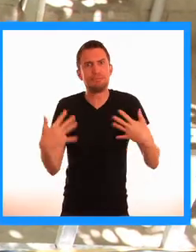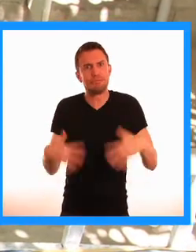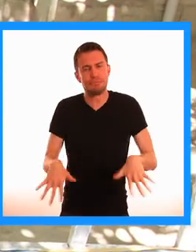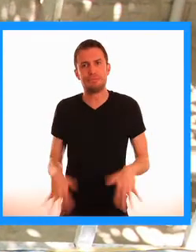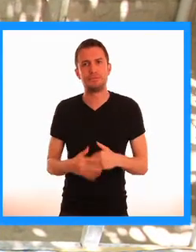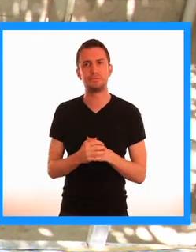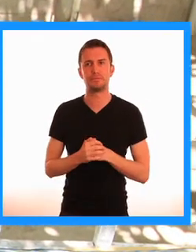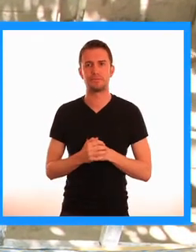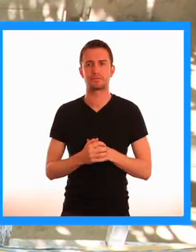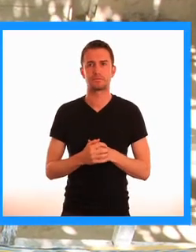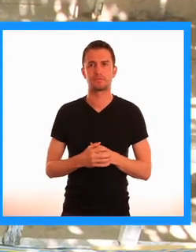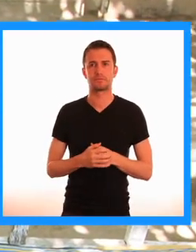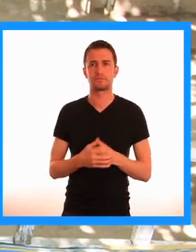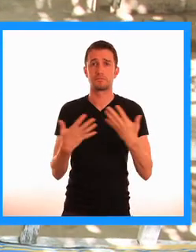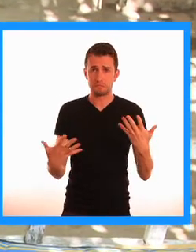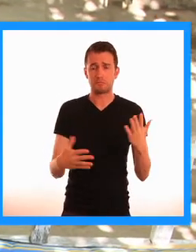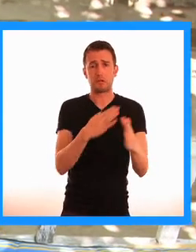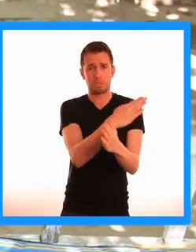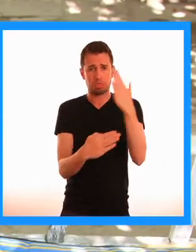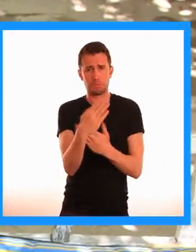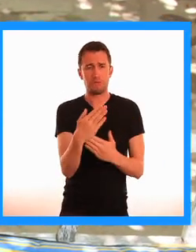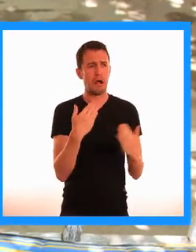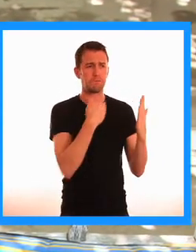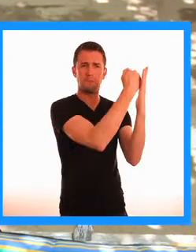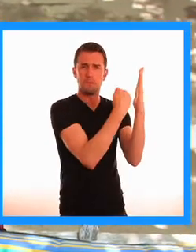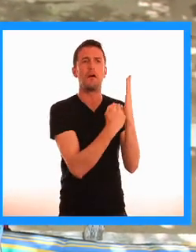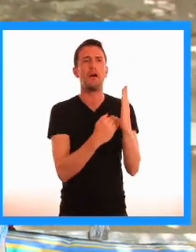and measures, further complicate data collection.